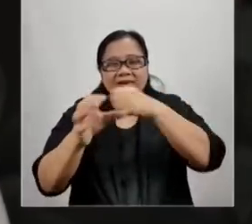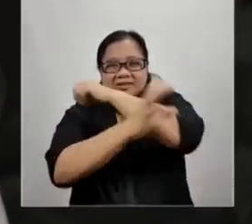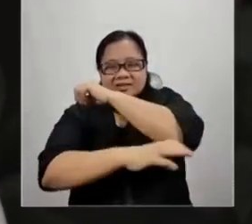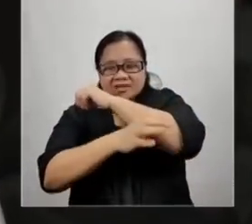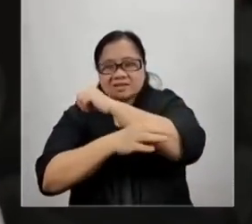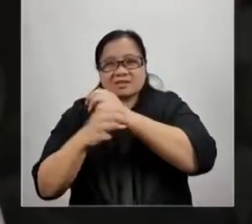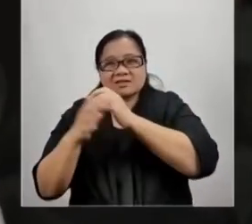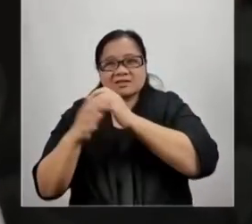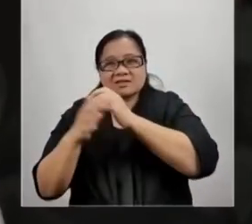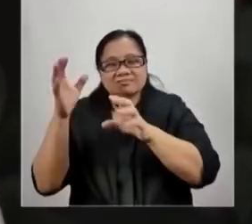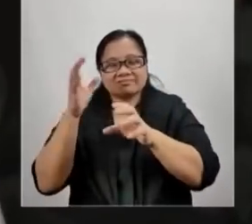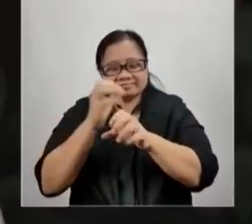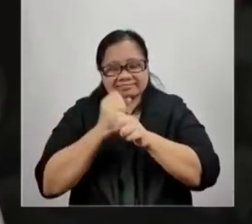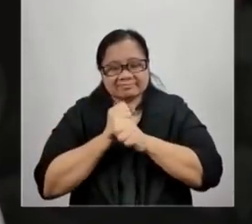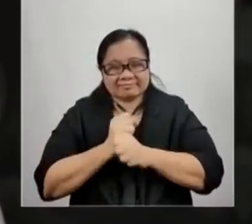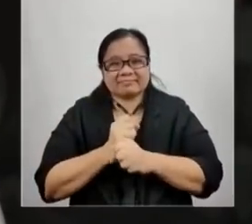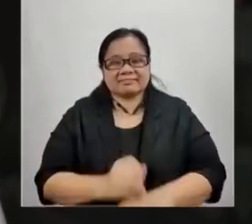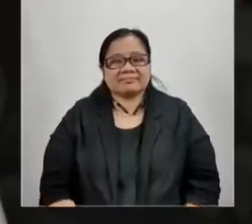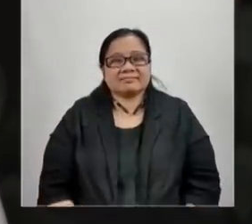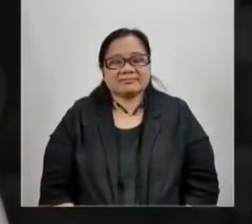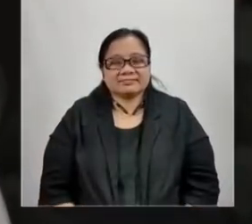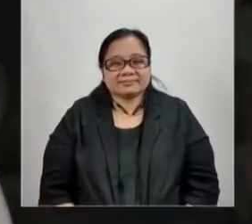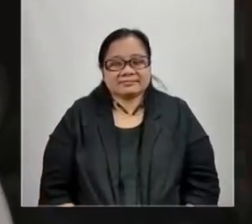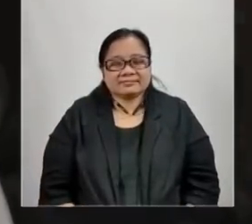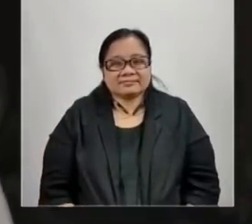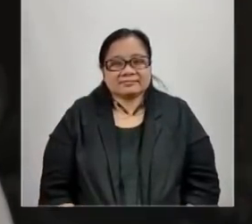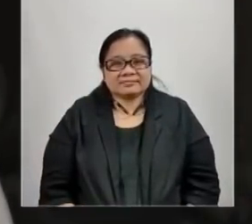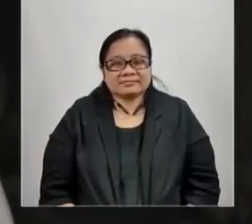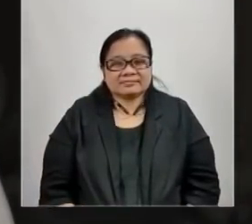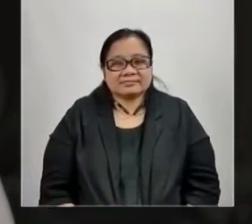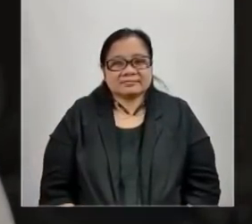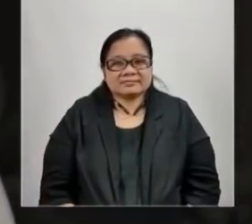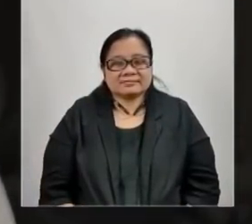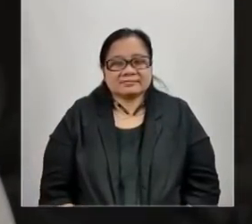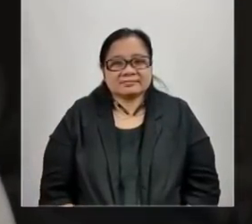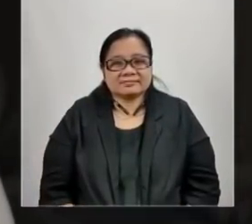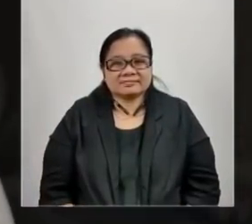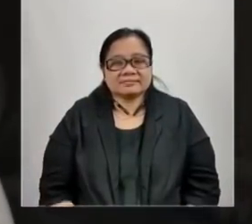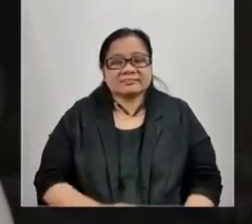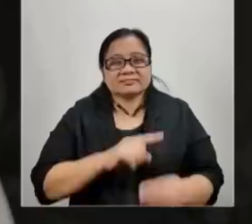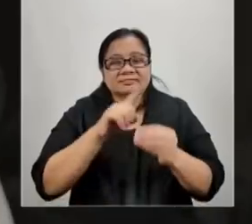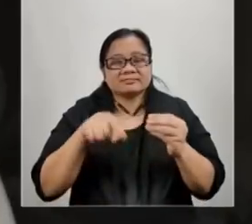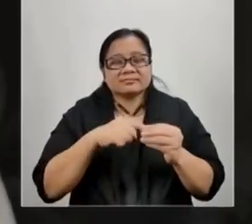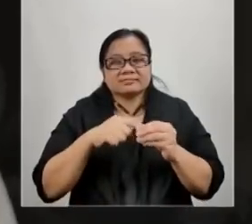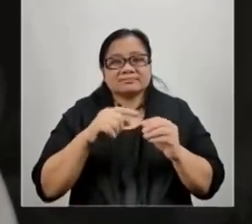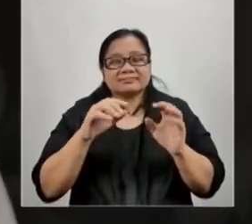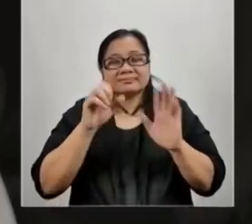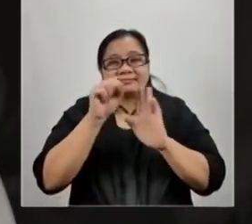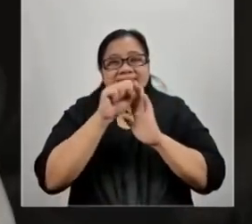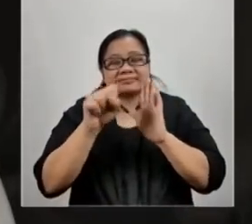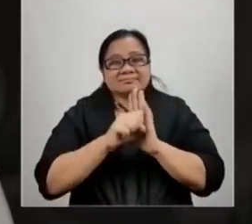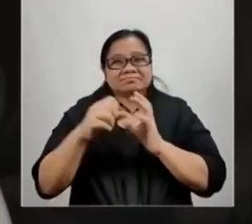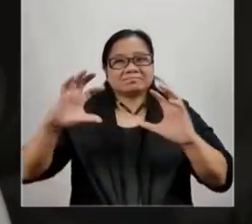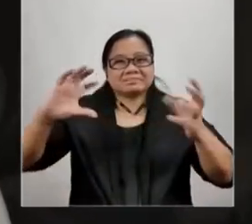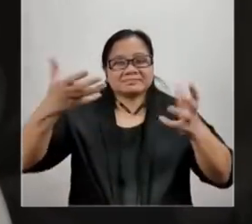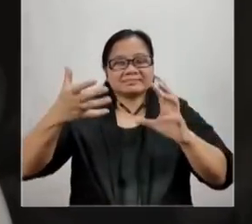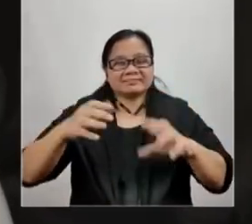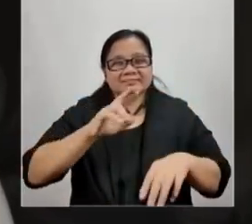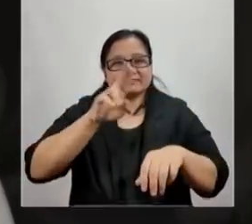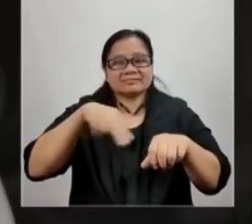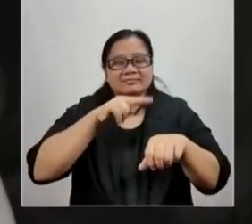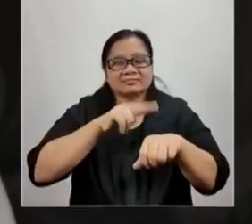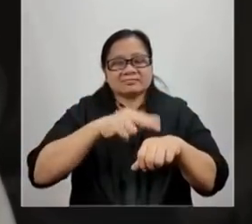sa state of calamity declaration nationwide because of the pandemic, ma'am. Former President Rodrigo